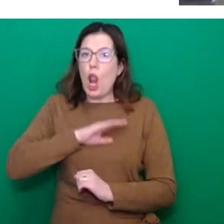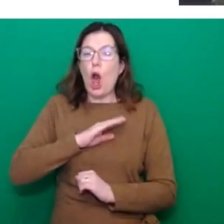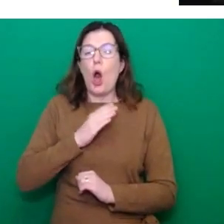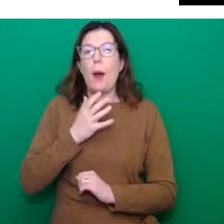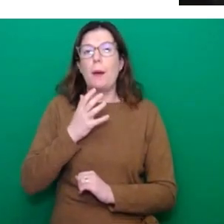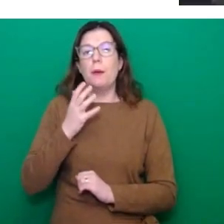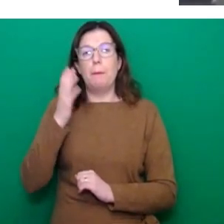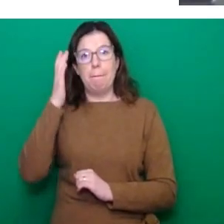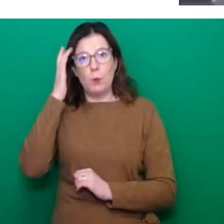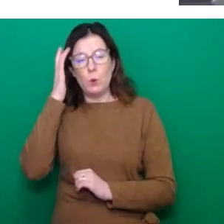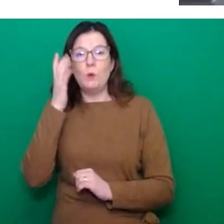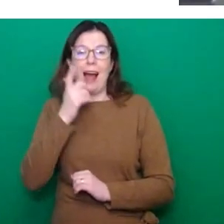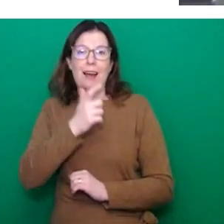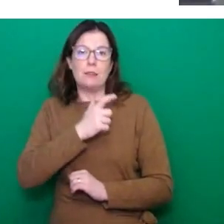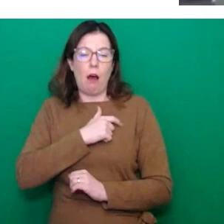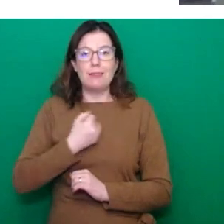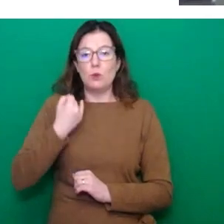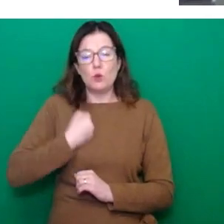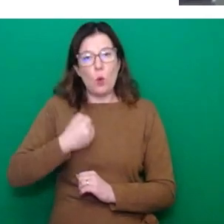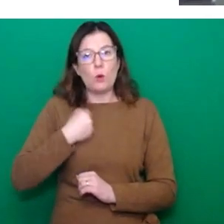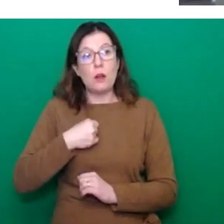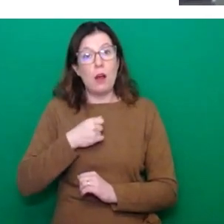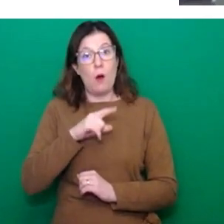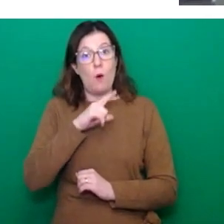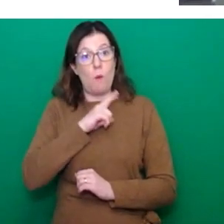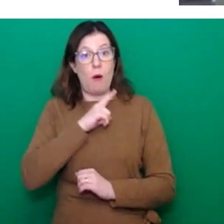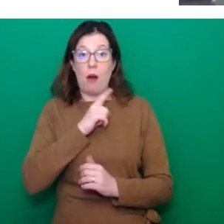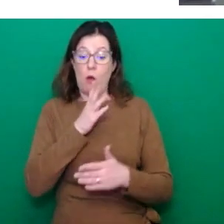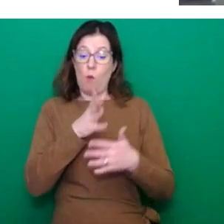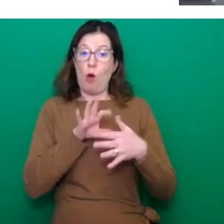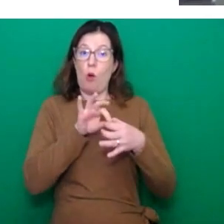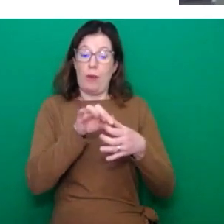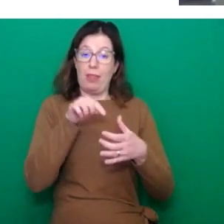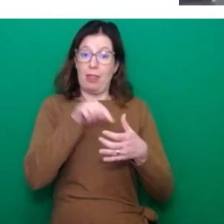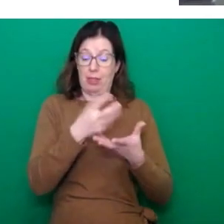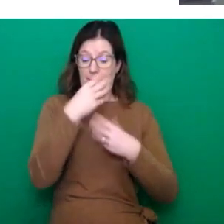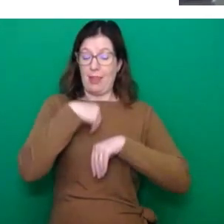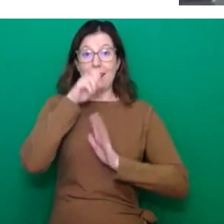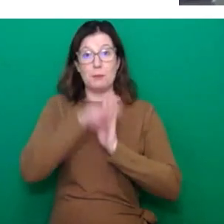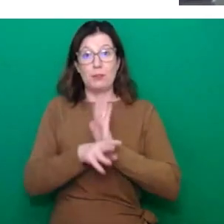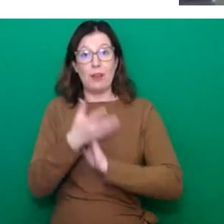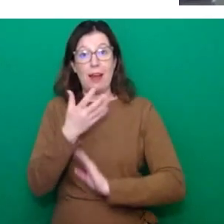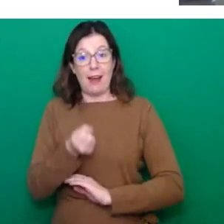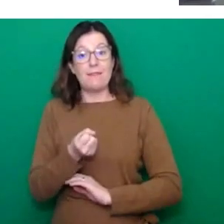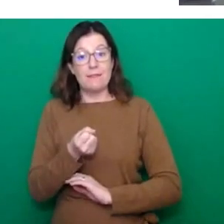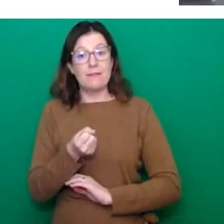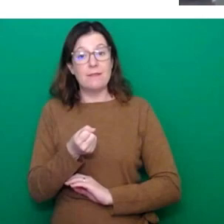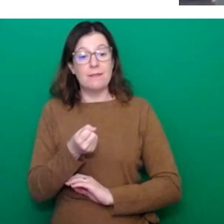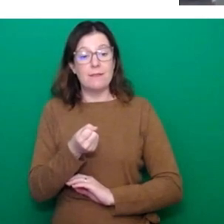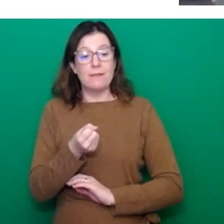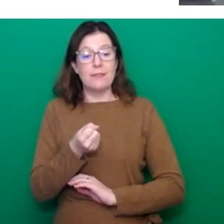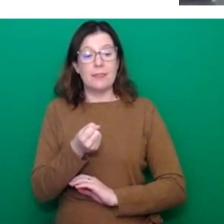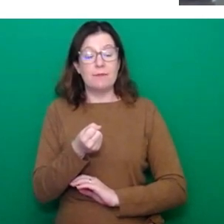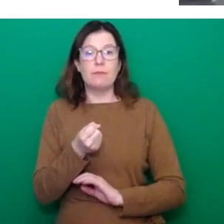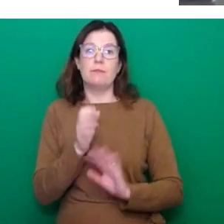anxiety disorders. I think having that experience working with people in a similar kind of role